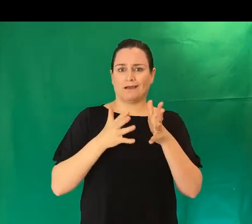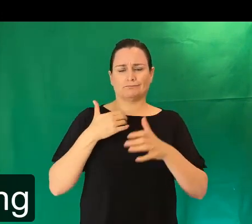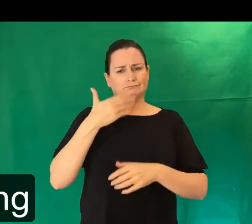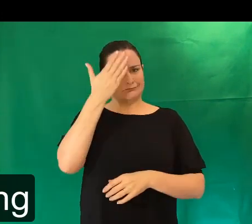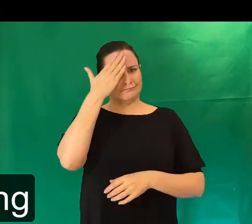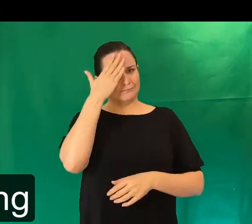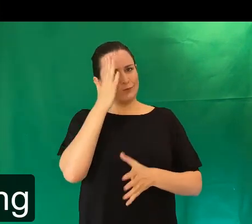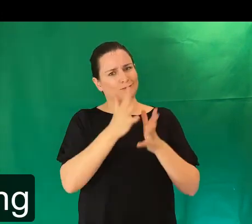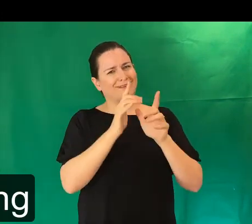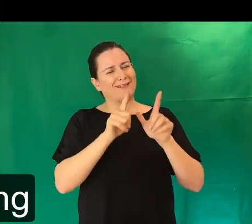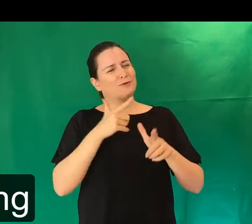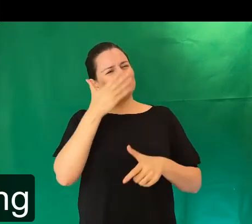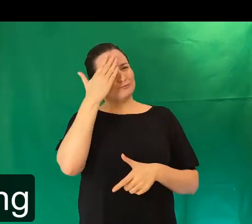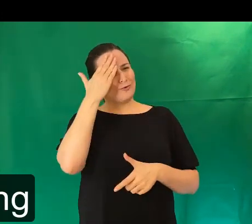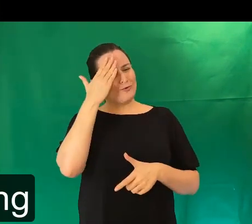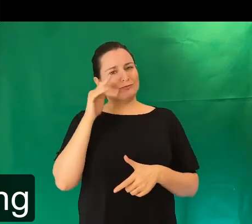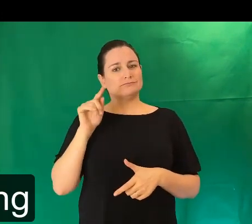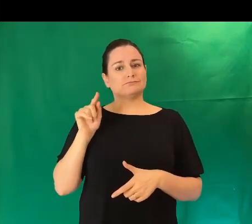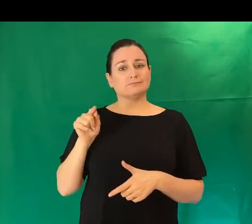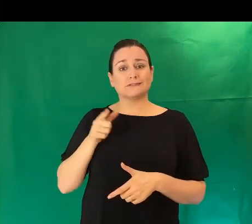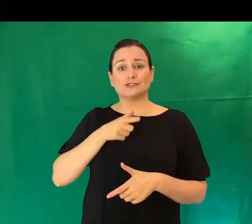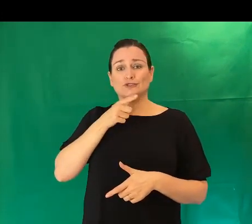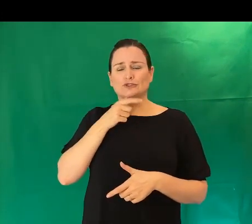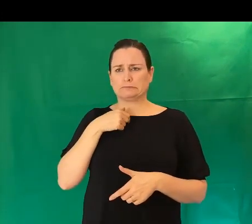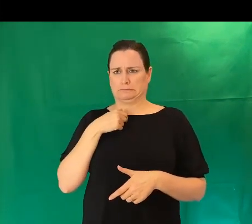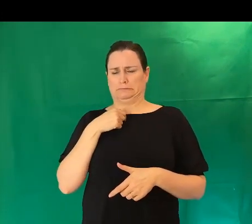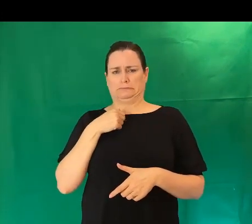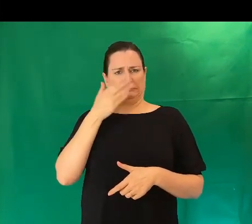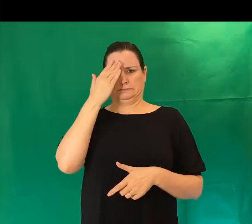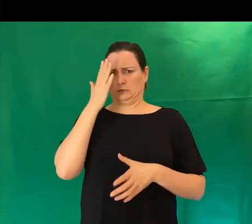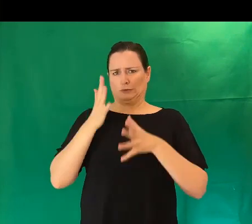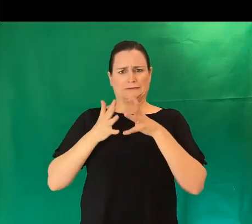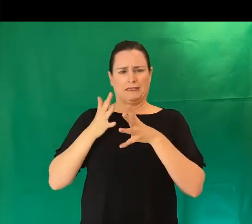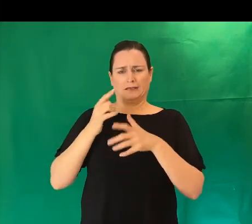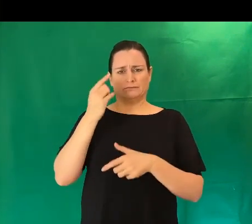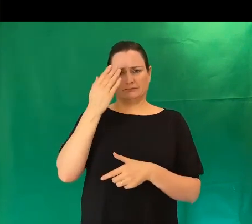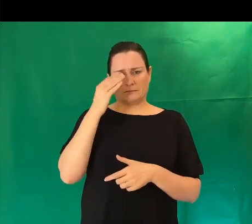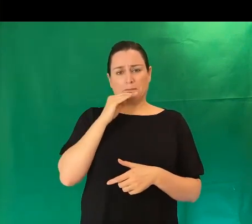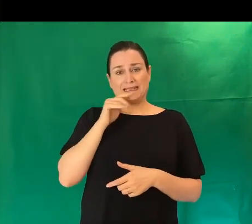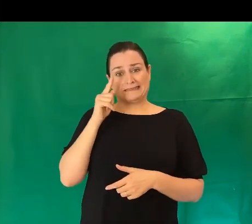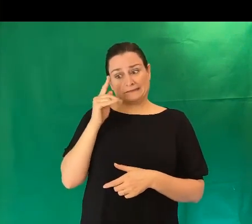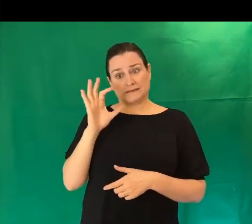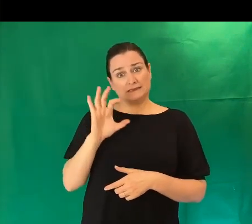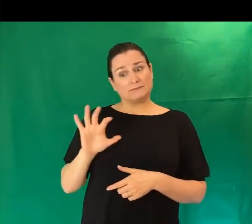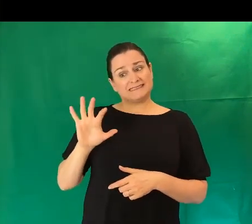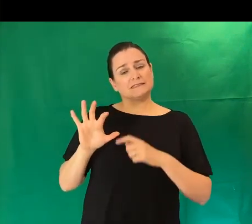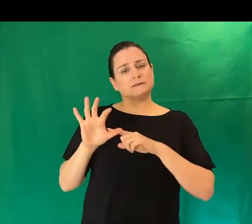know British Sign Language, and the hearing signers have far less posterior activation.